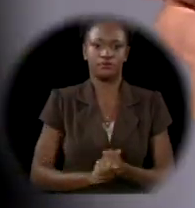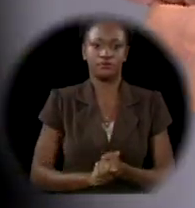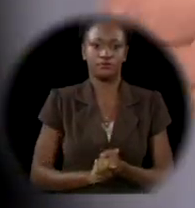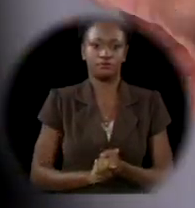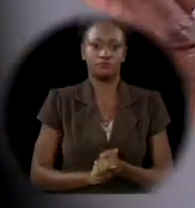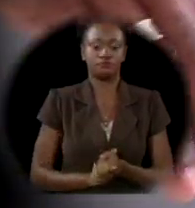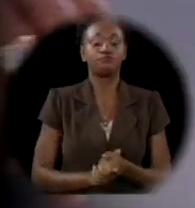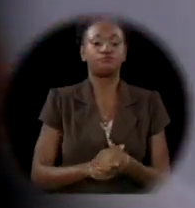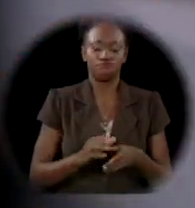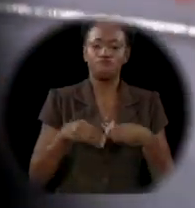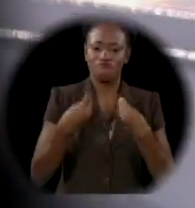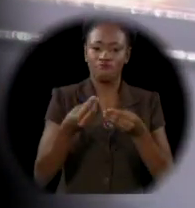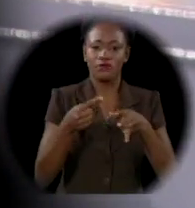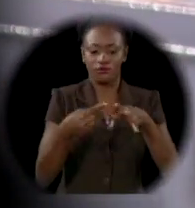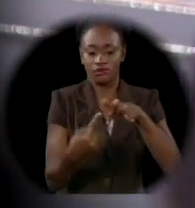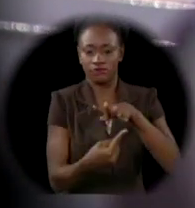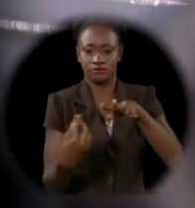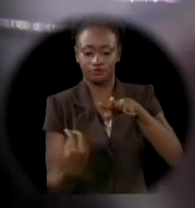please?